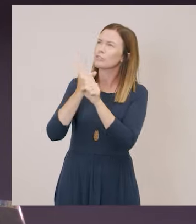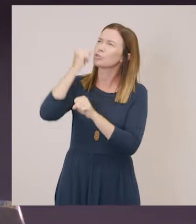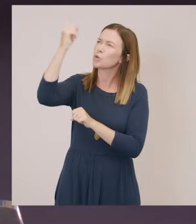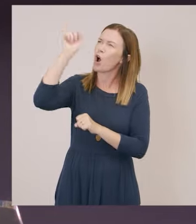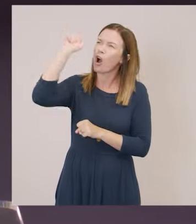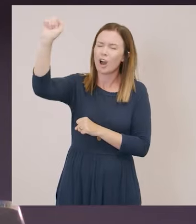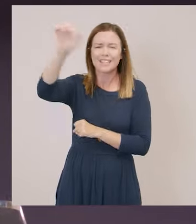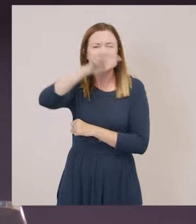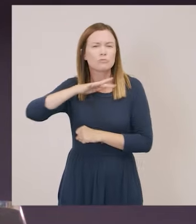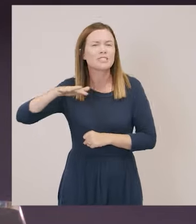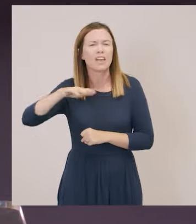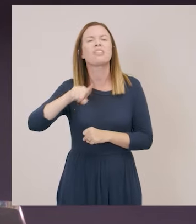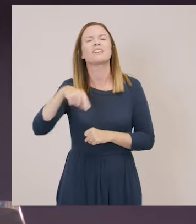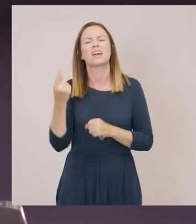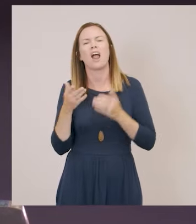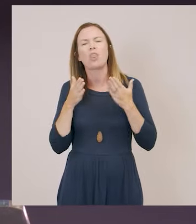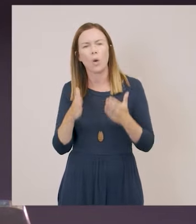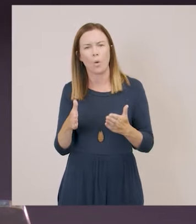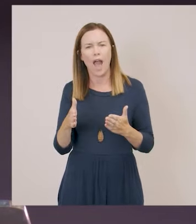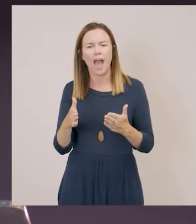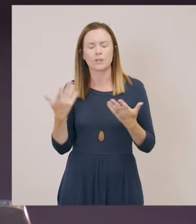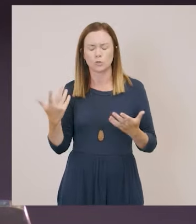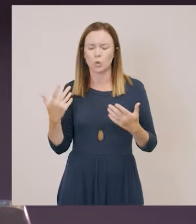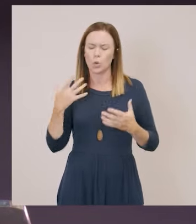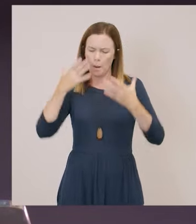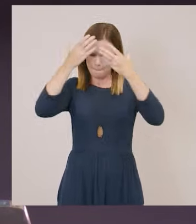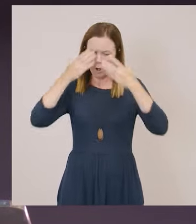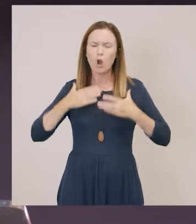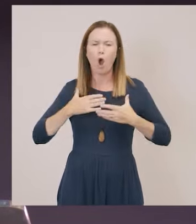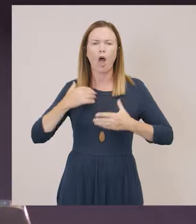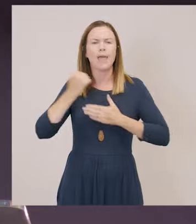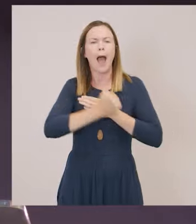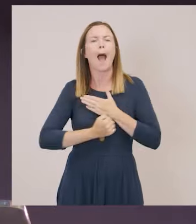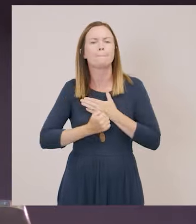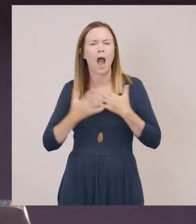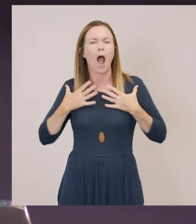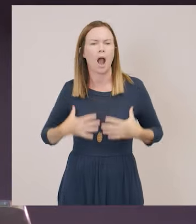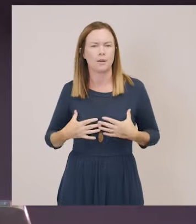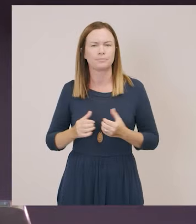God. That's another way of us armoring up and doing the stuff. Worshiping.